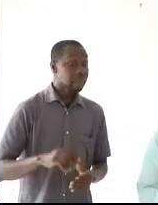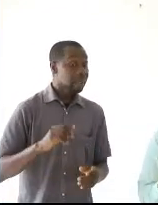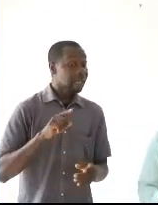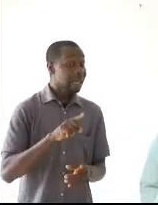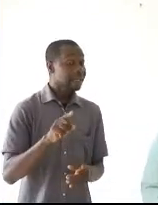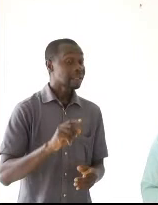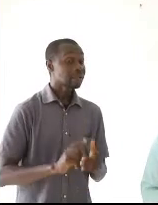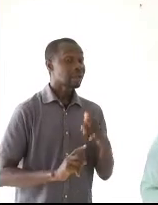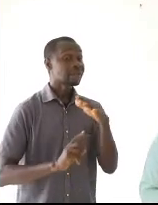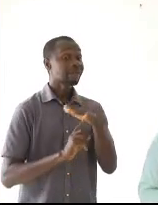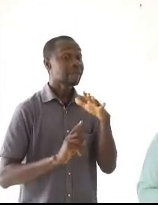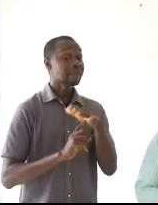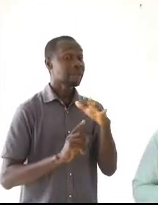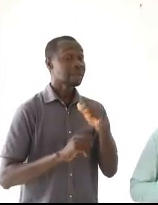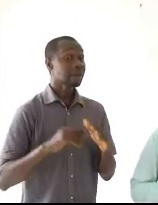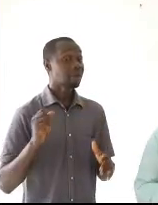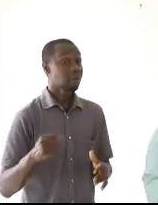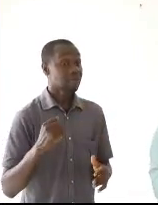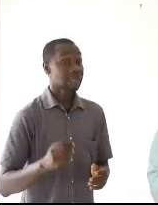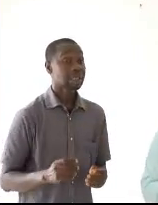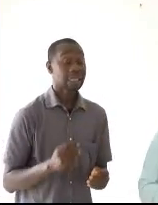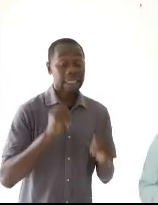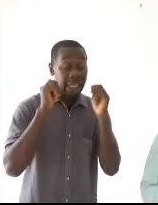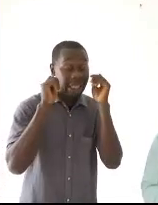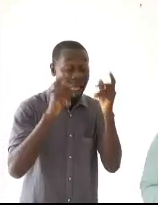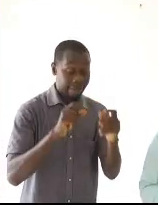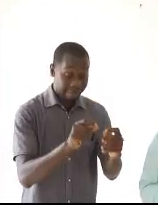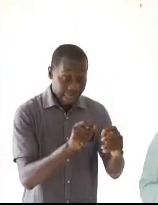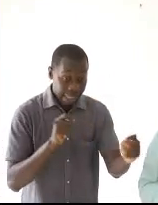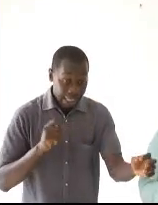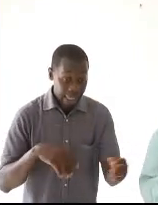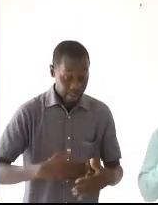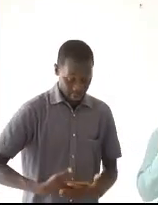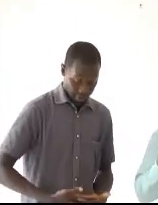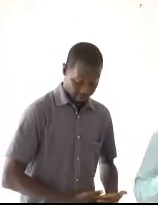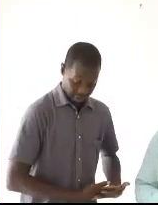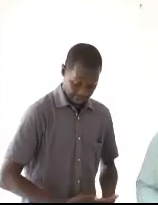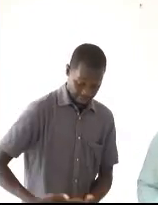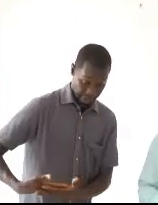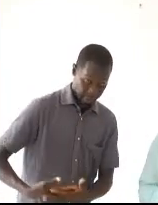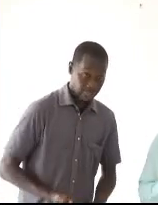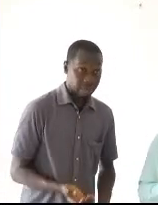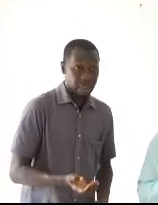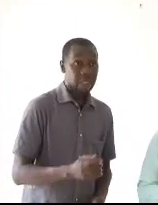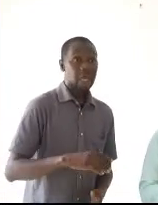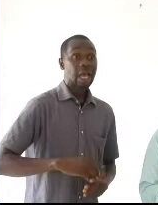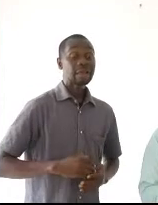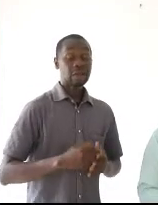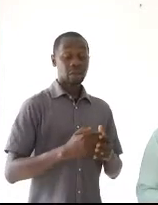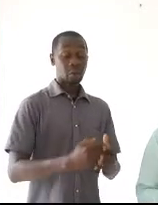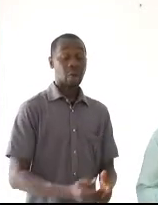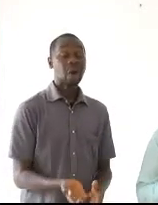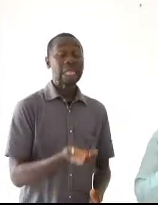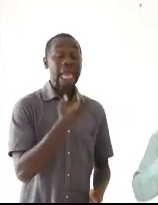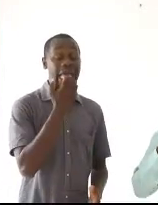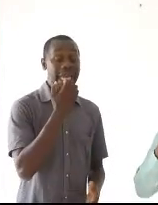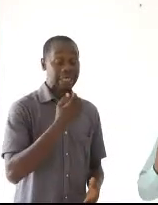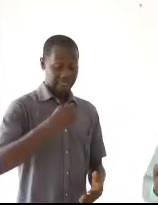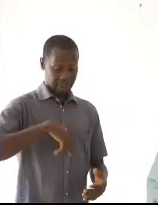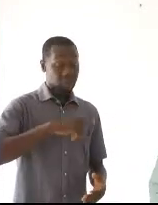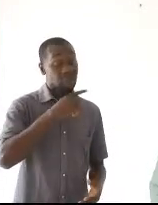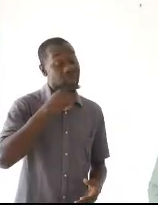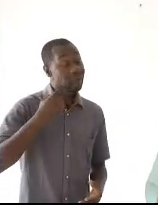this cord is very important because it's the lifeline of the baby. Everything that the mother should supply to the baby,